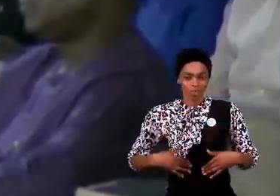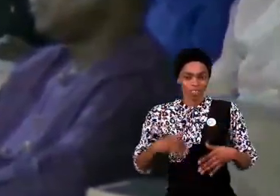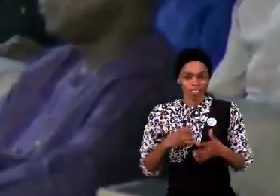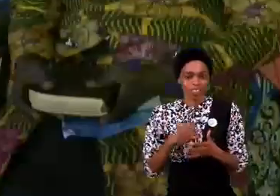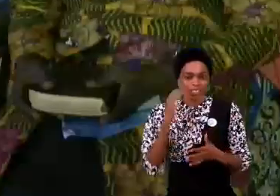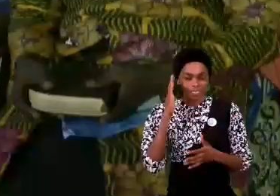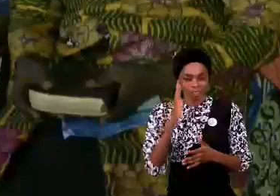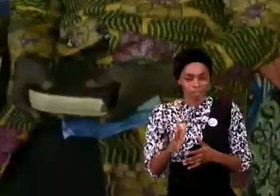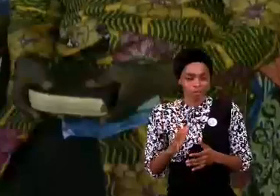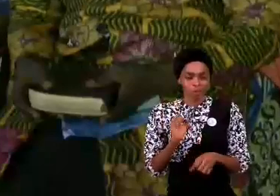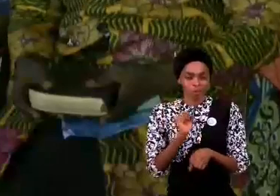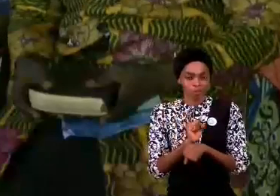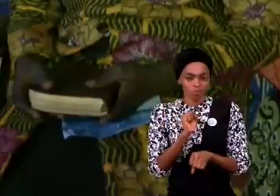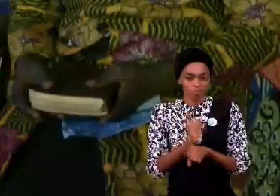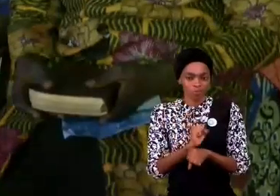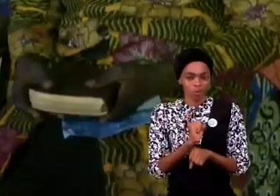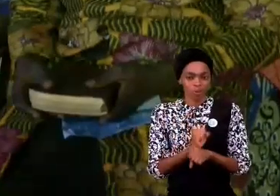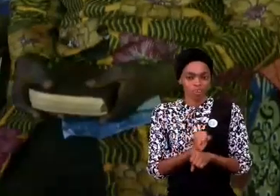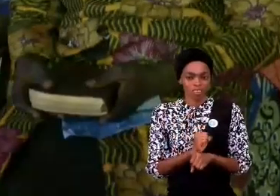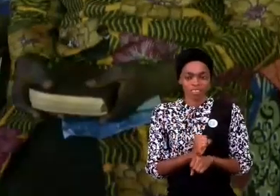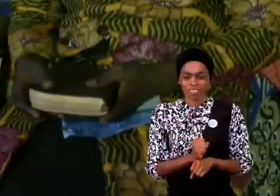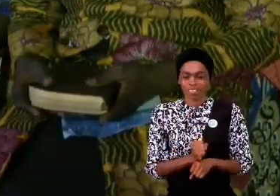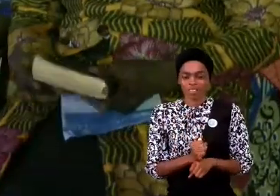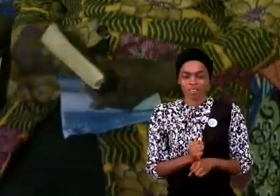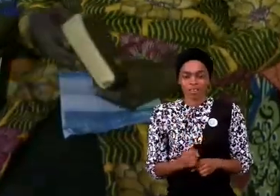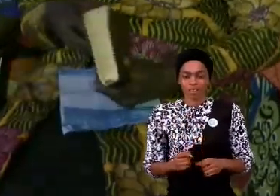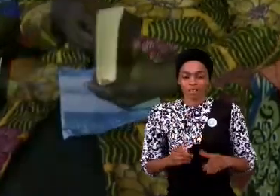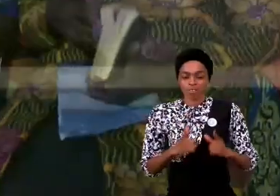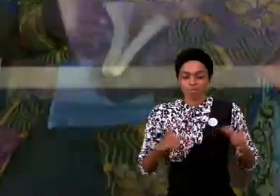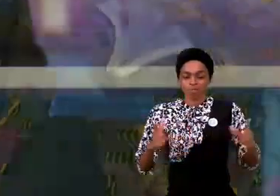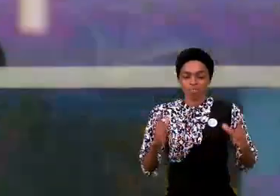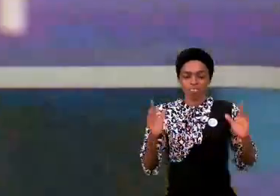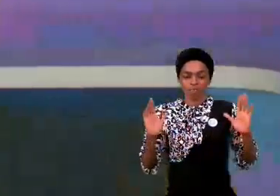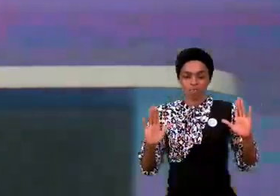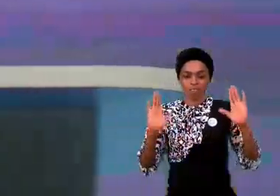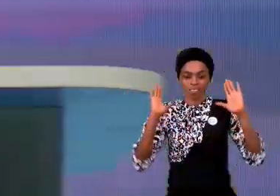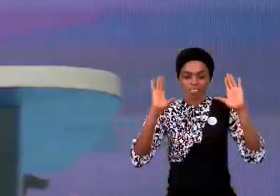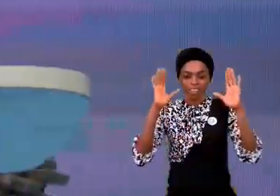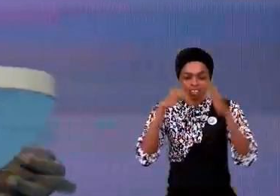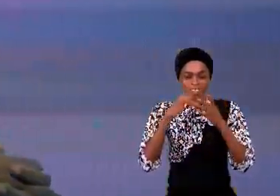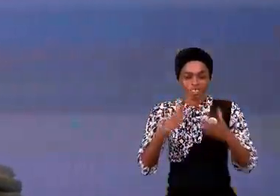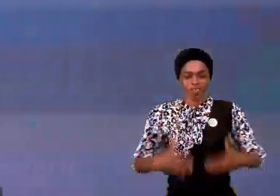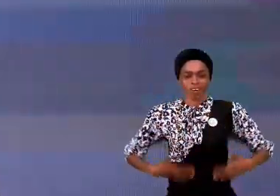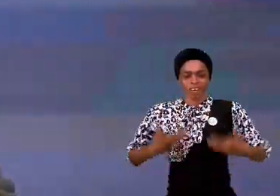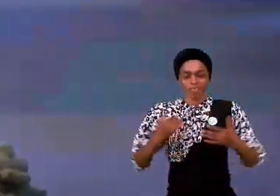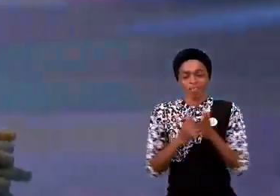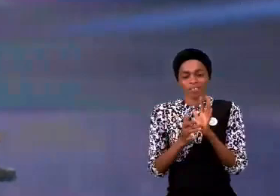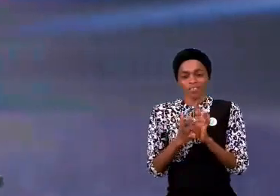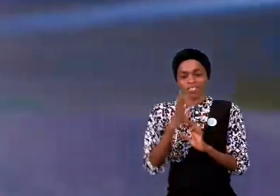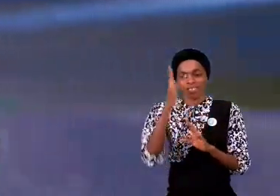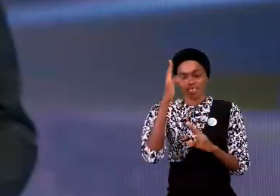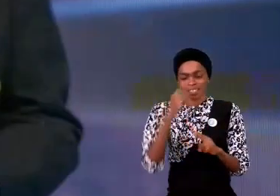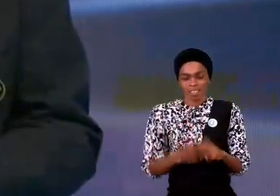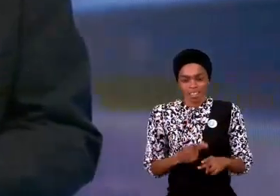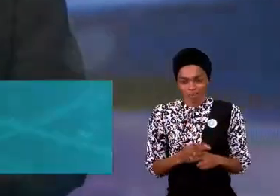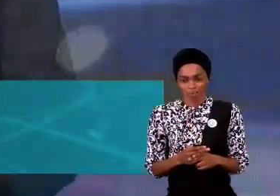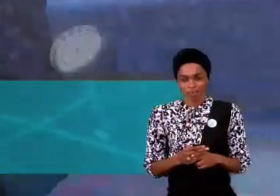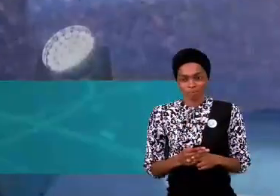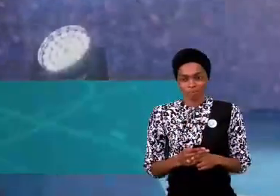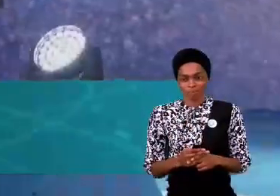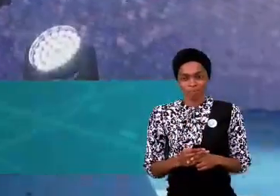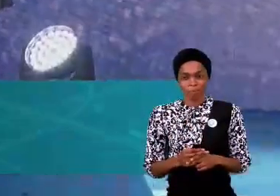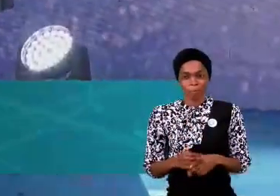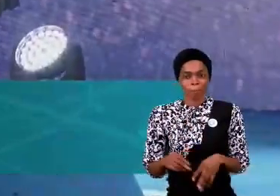Jesus' name. And look at Acts of the Apostles chapter 14. Acts chapter 14,